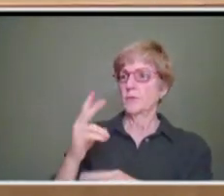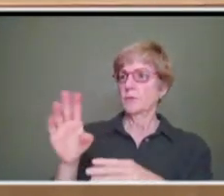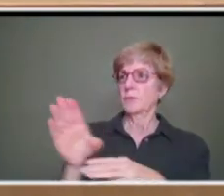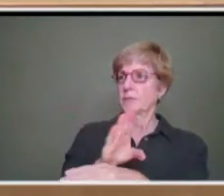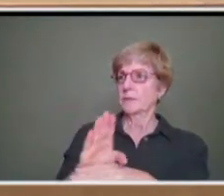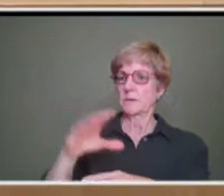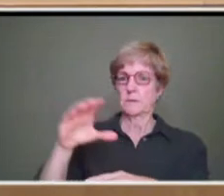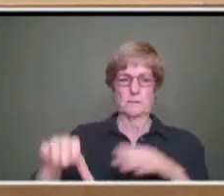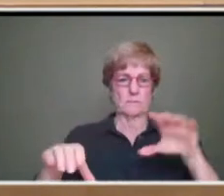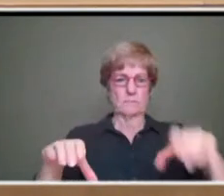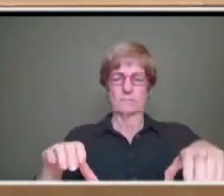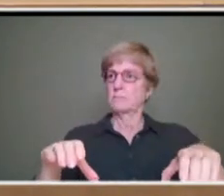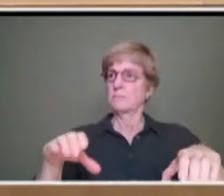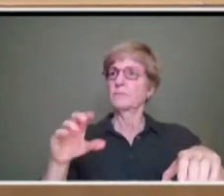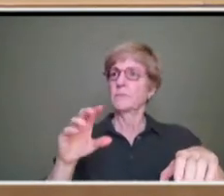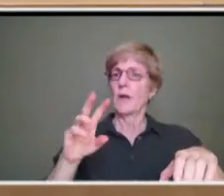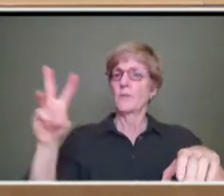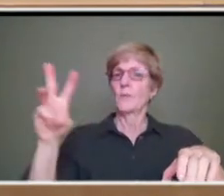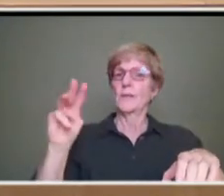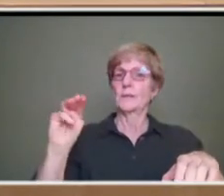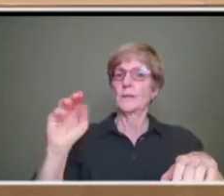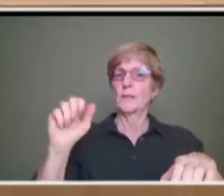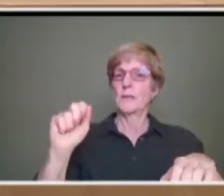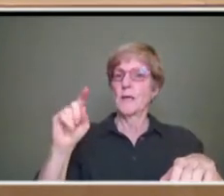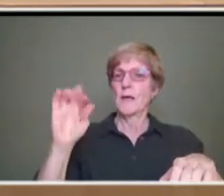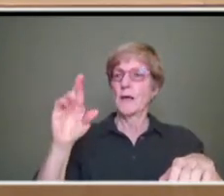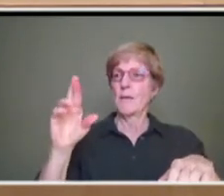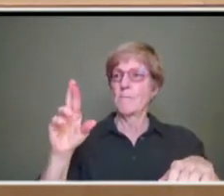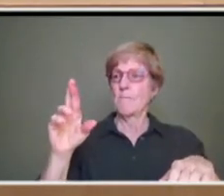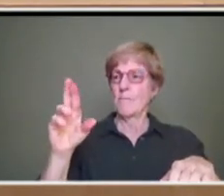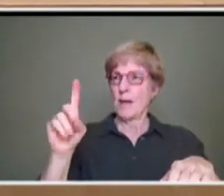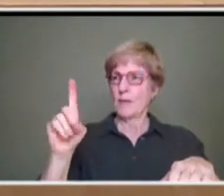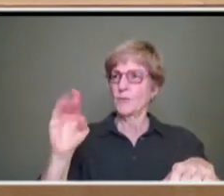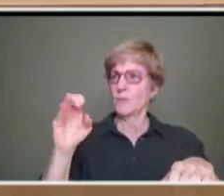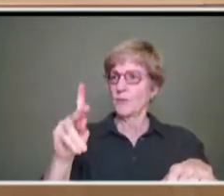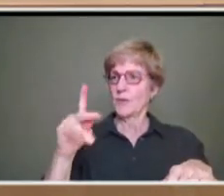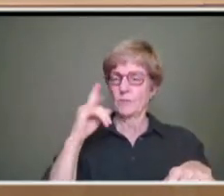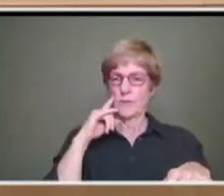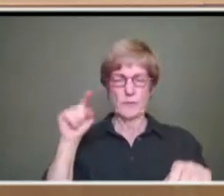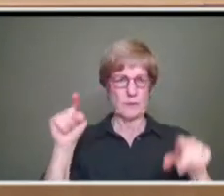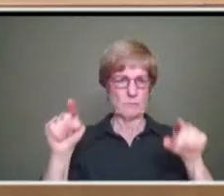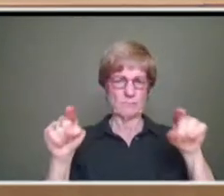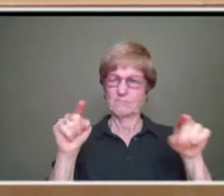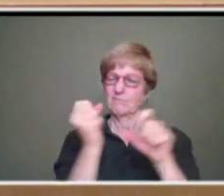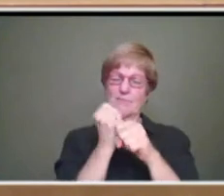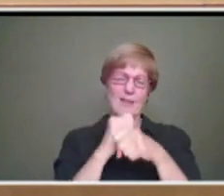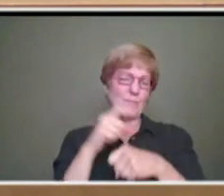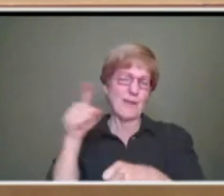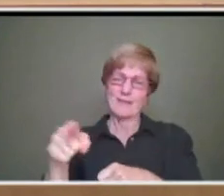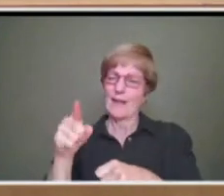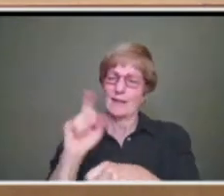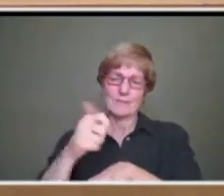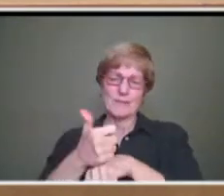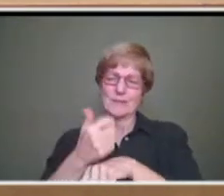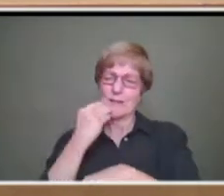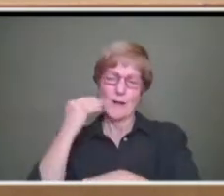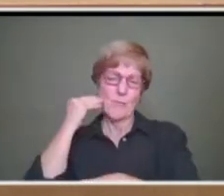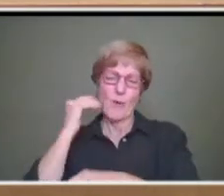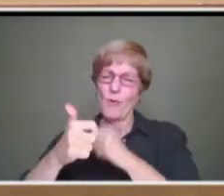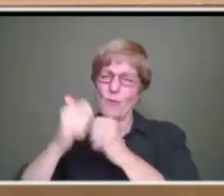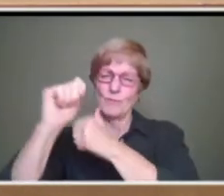West Mallard Creek Church on the North side you know would we take a look at that and say does it make sense for that to be neighborhood one so it'll still